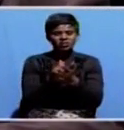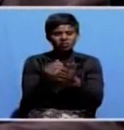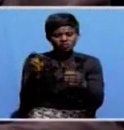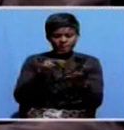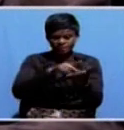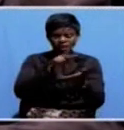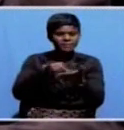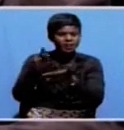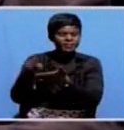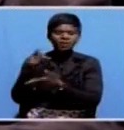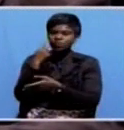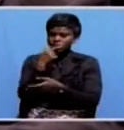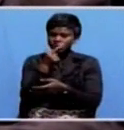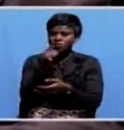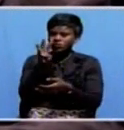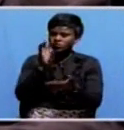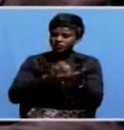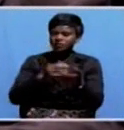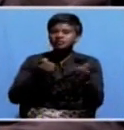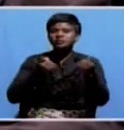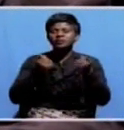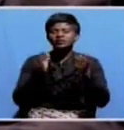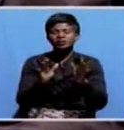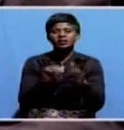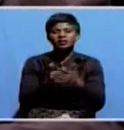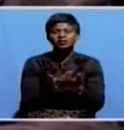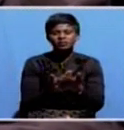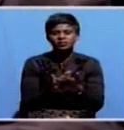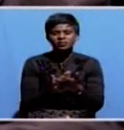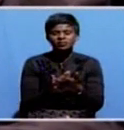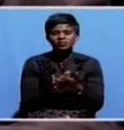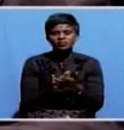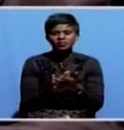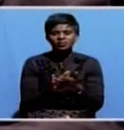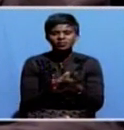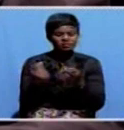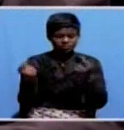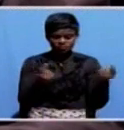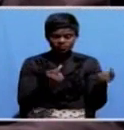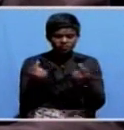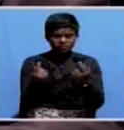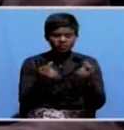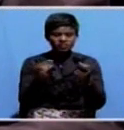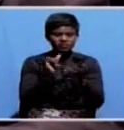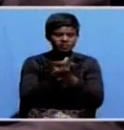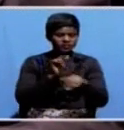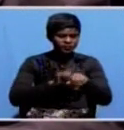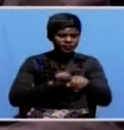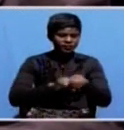pay these 4,000 drivers? That was the situation at the time we came